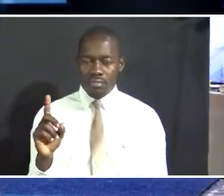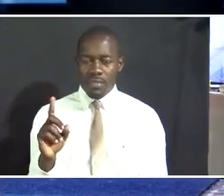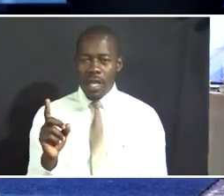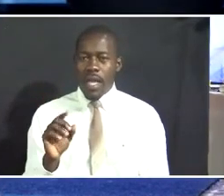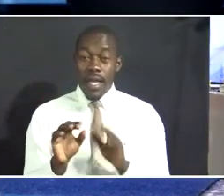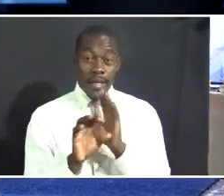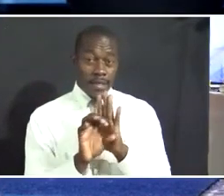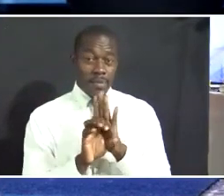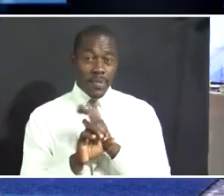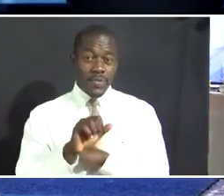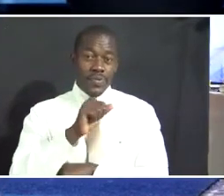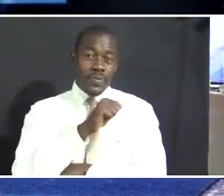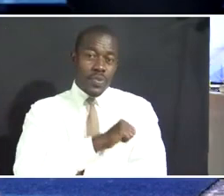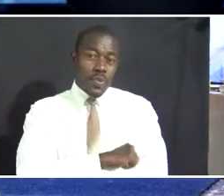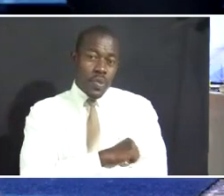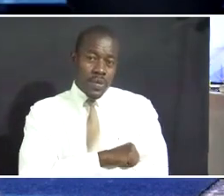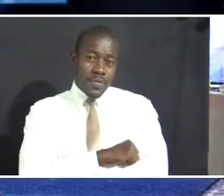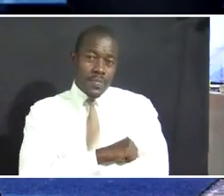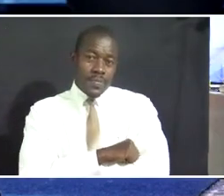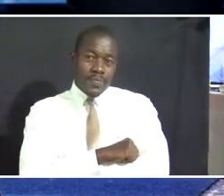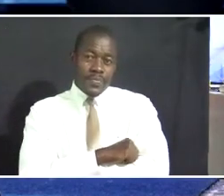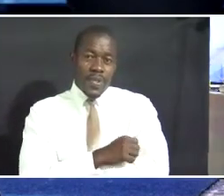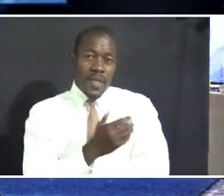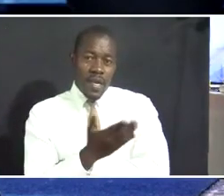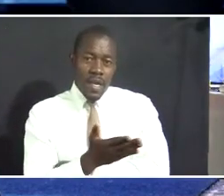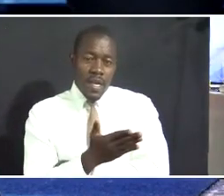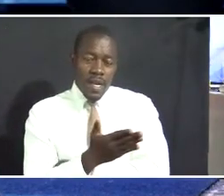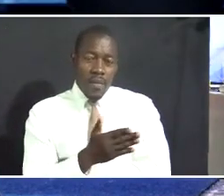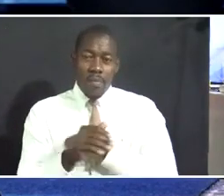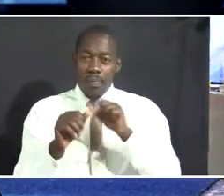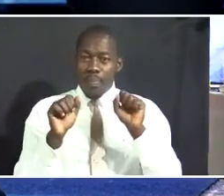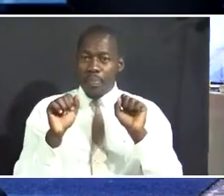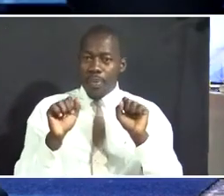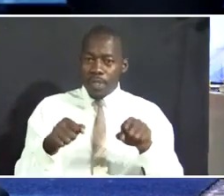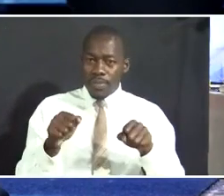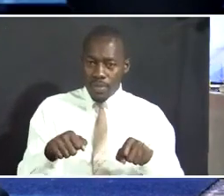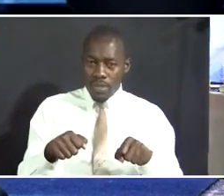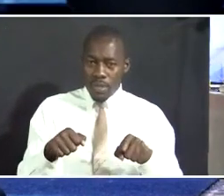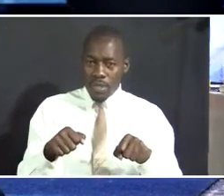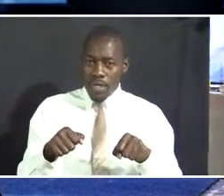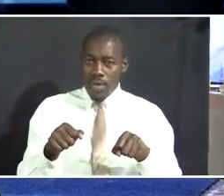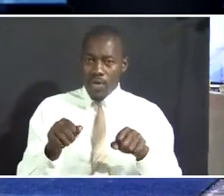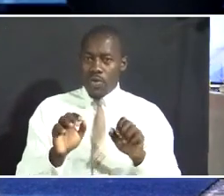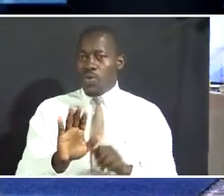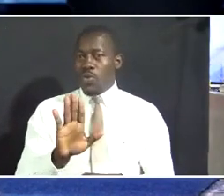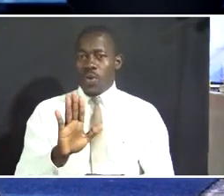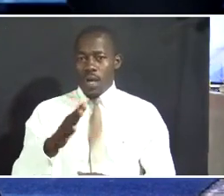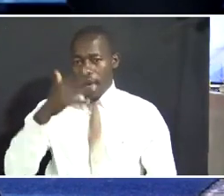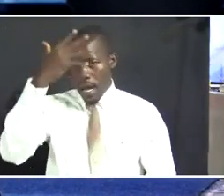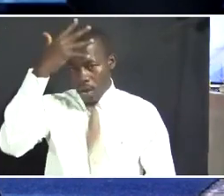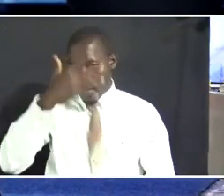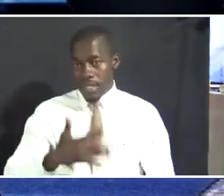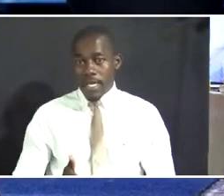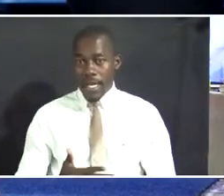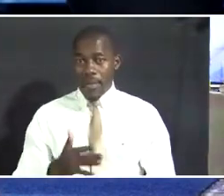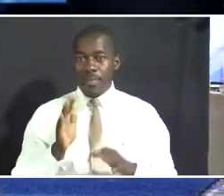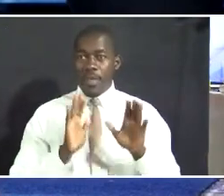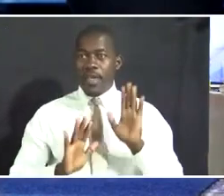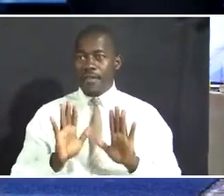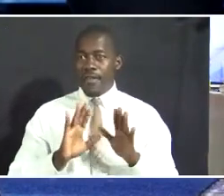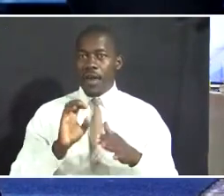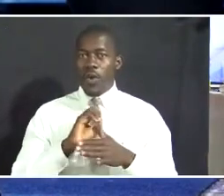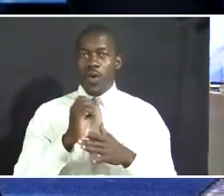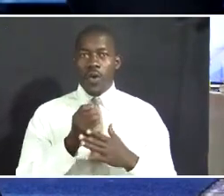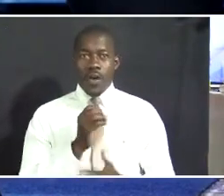that talks about Christ in your class. It may not be very explicit. You could even have a session